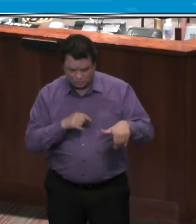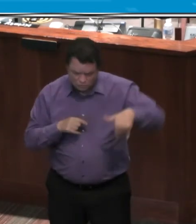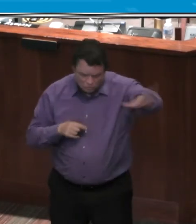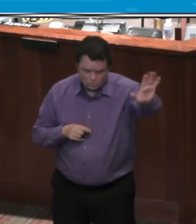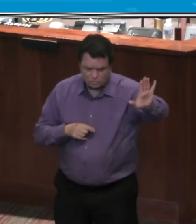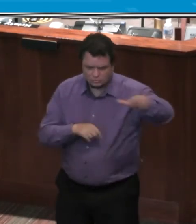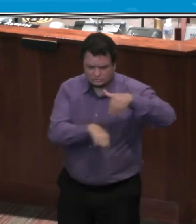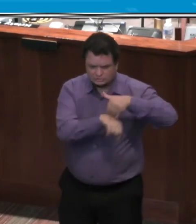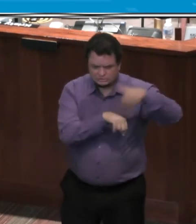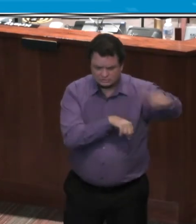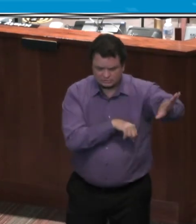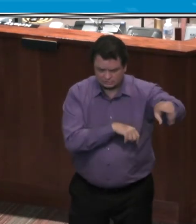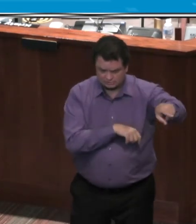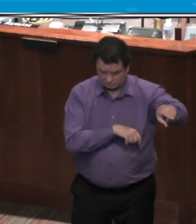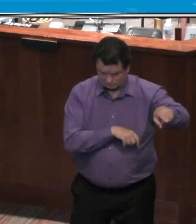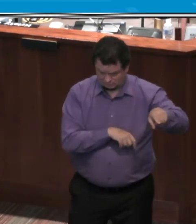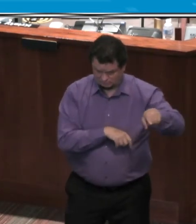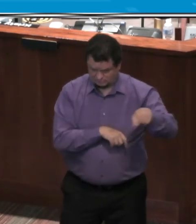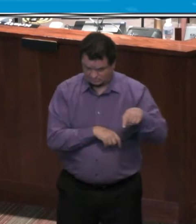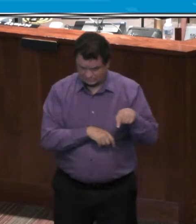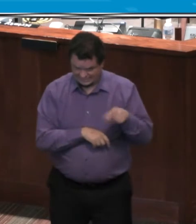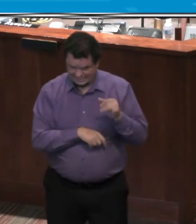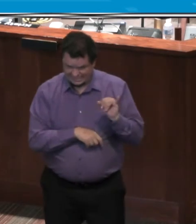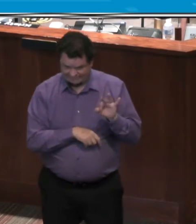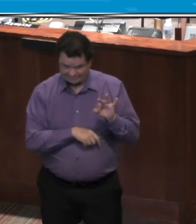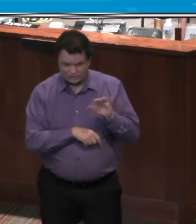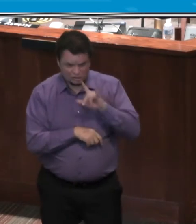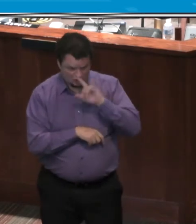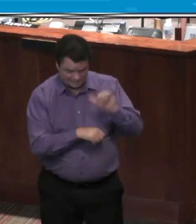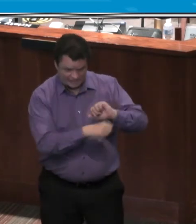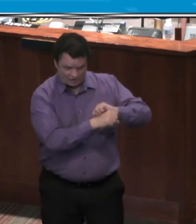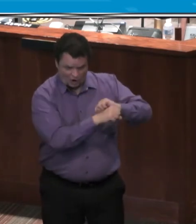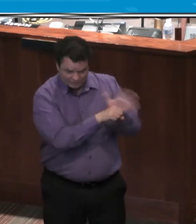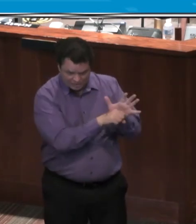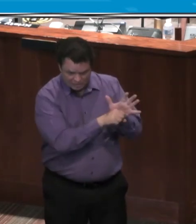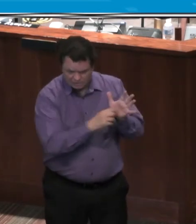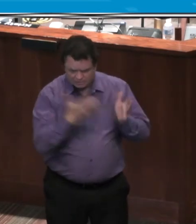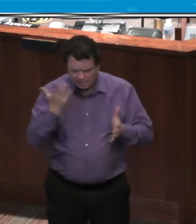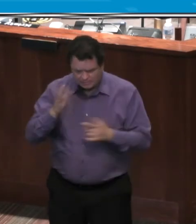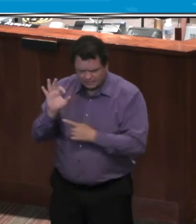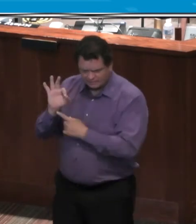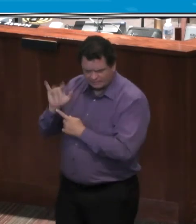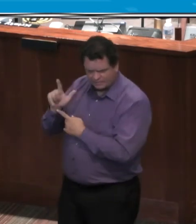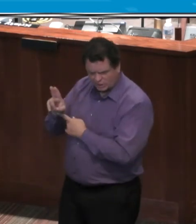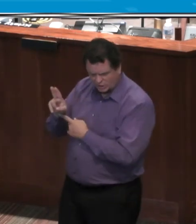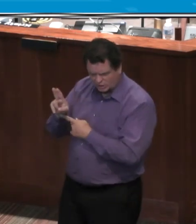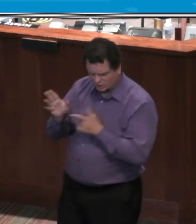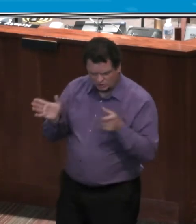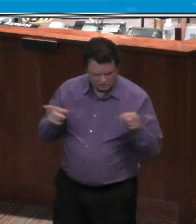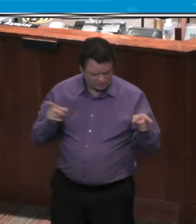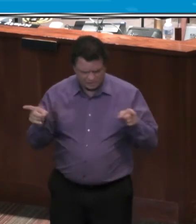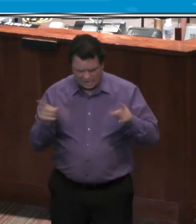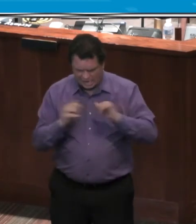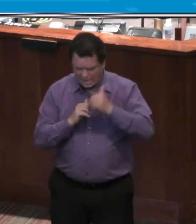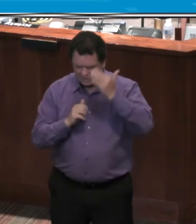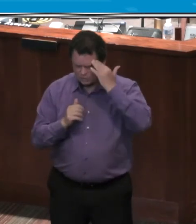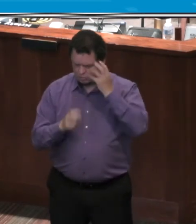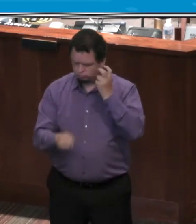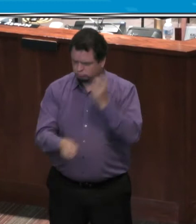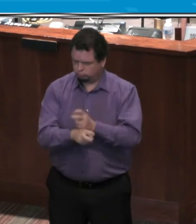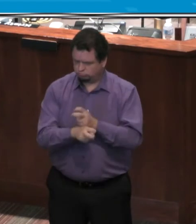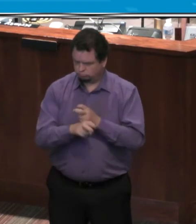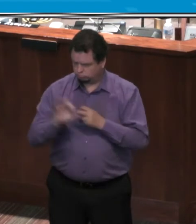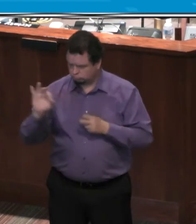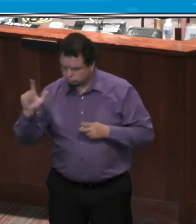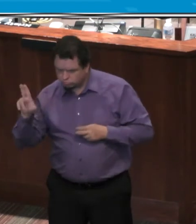similar. And so will all kids be treated that same way in staff? Sure, and so they do kind of address both. I